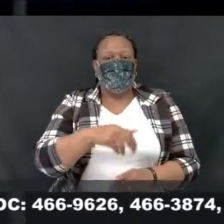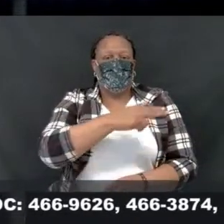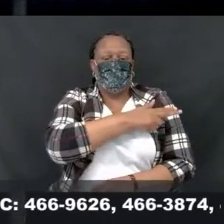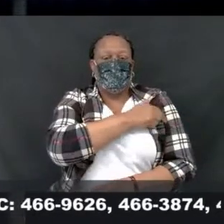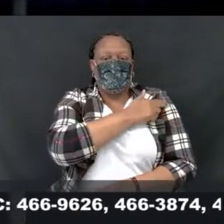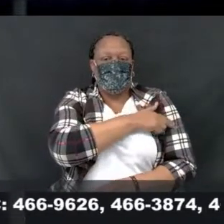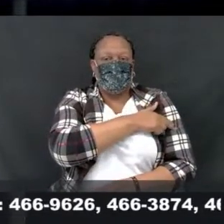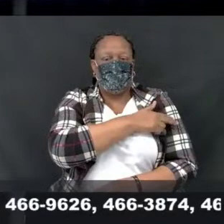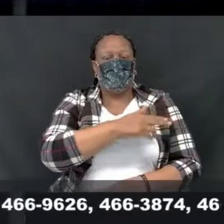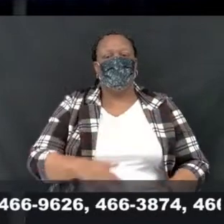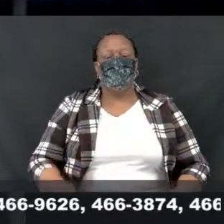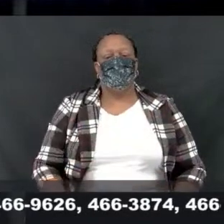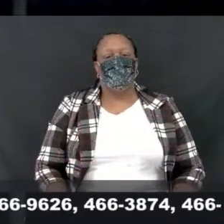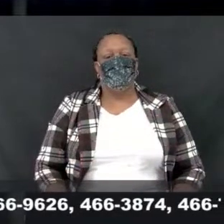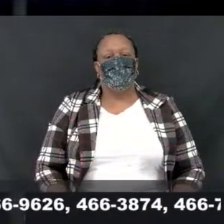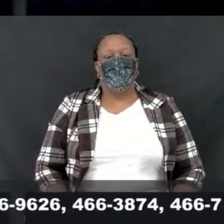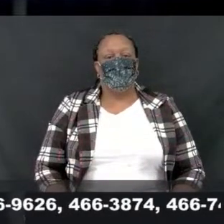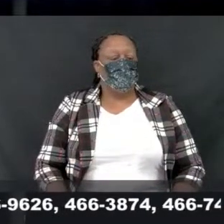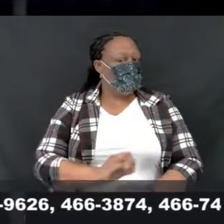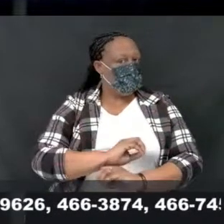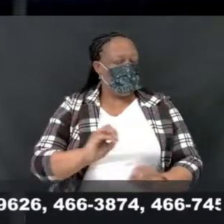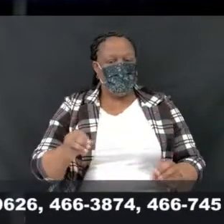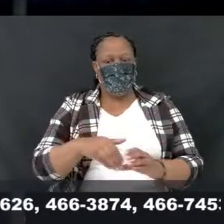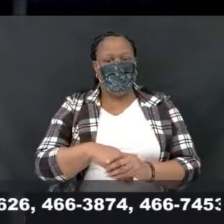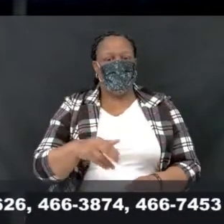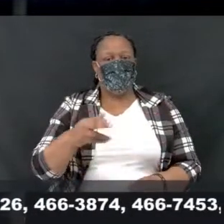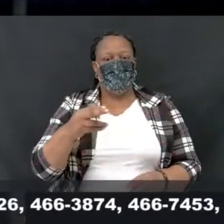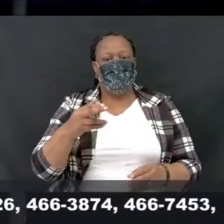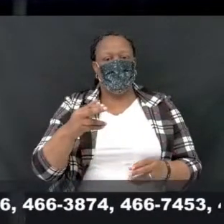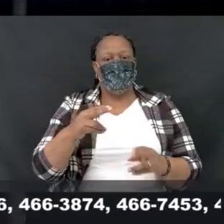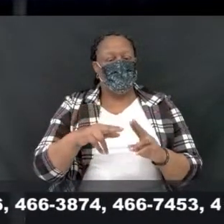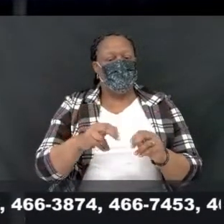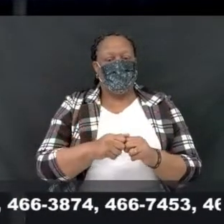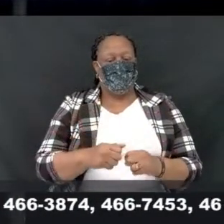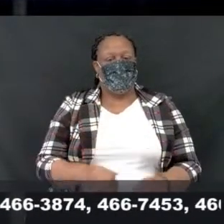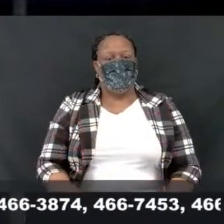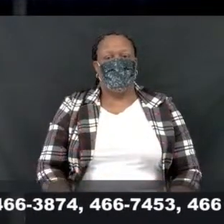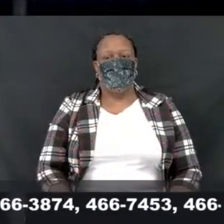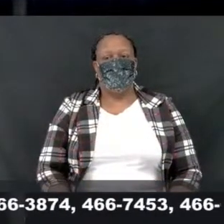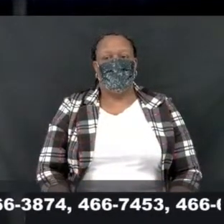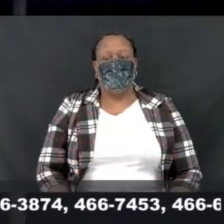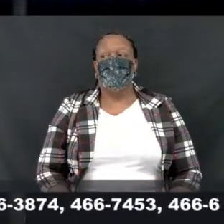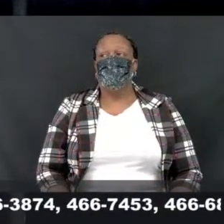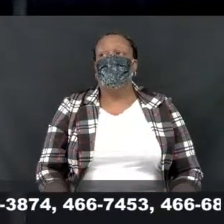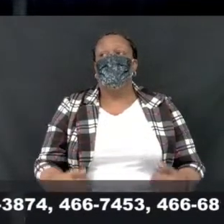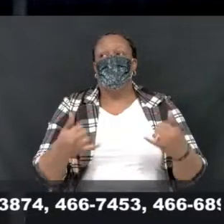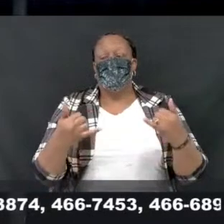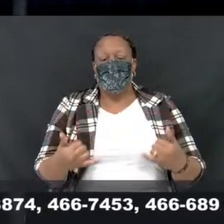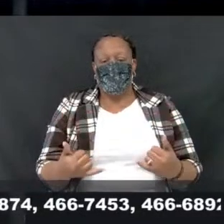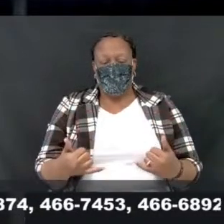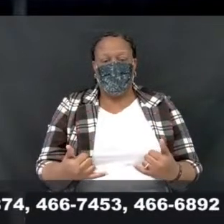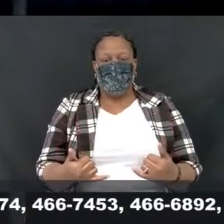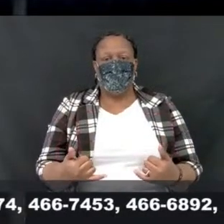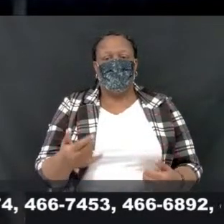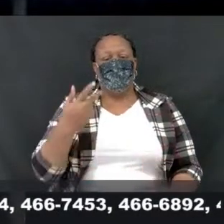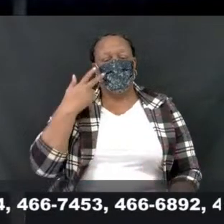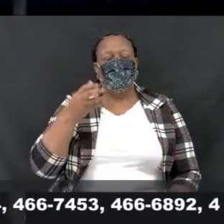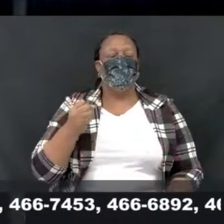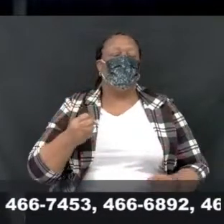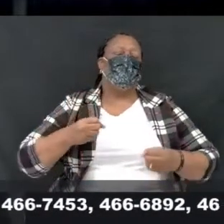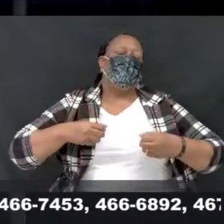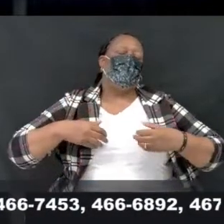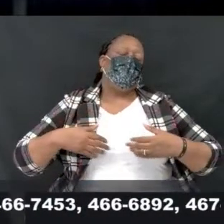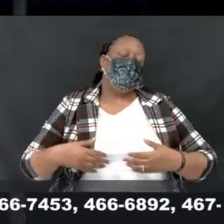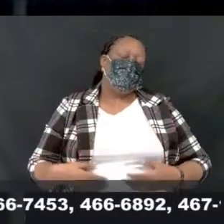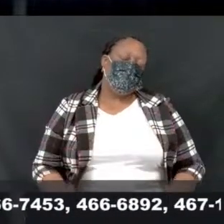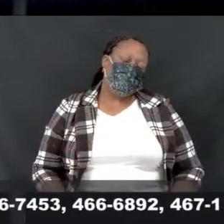from COVID-19. We are now at a point where we can relieve ourselves of the stranglehold that